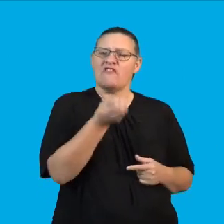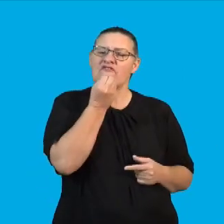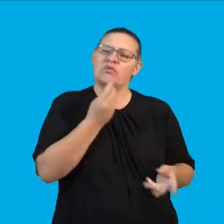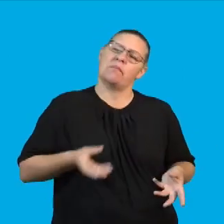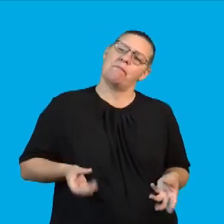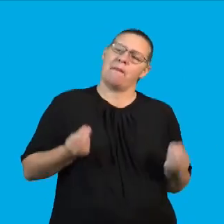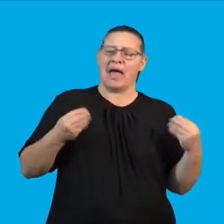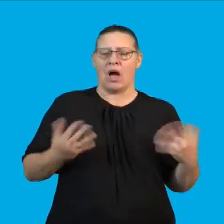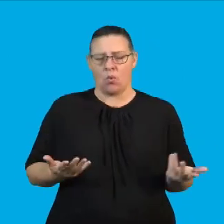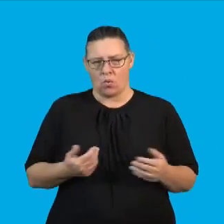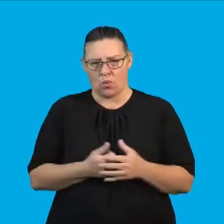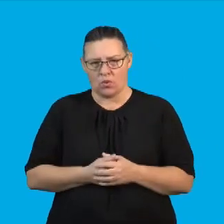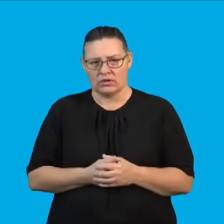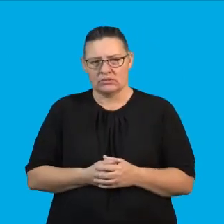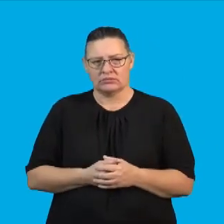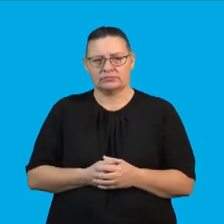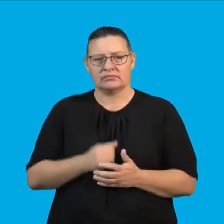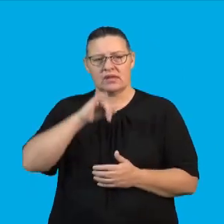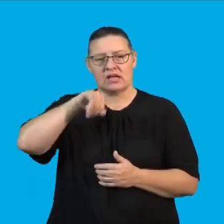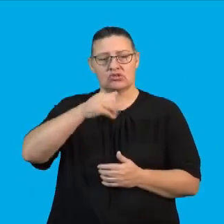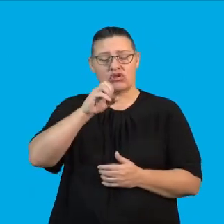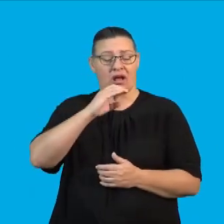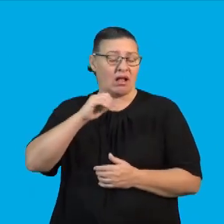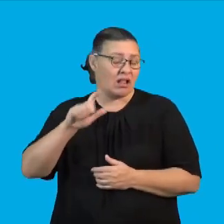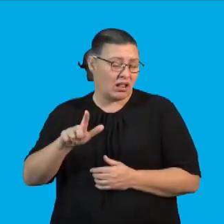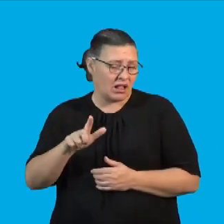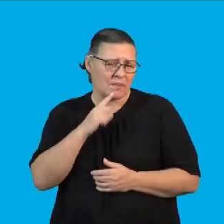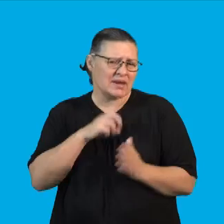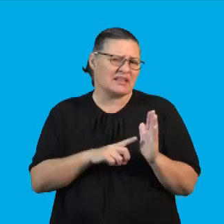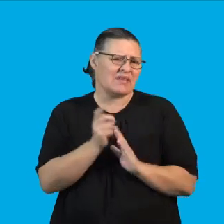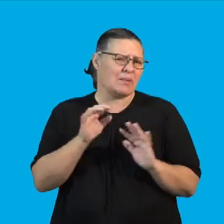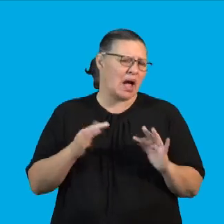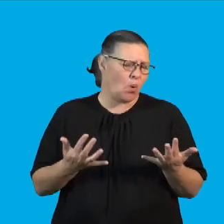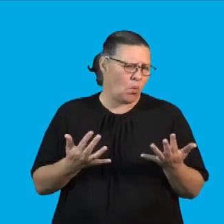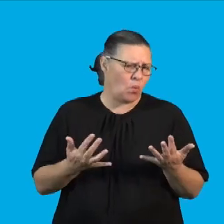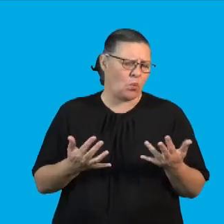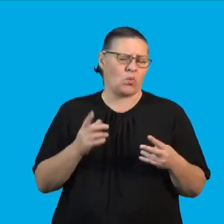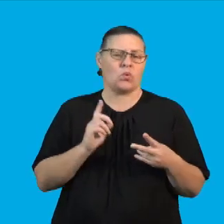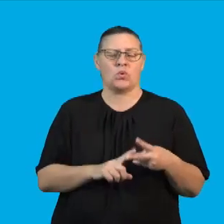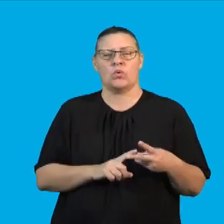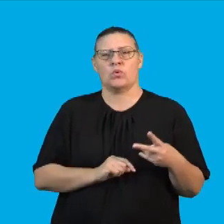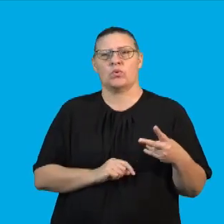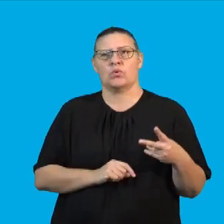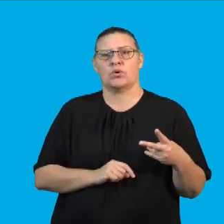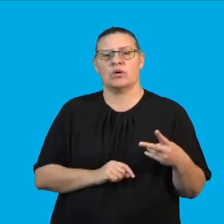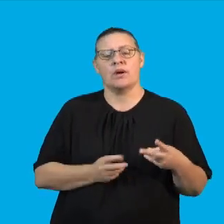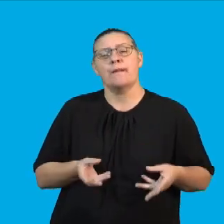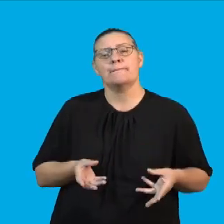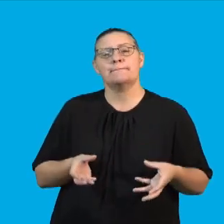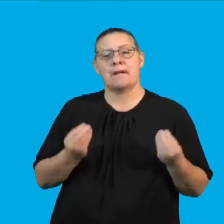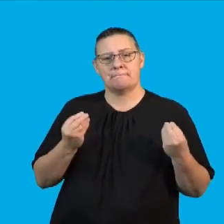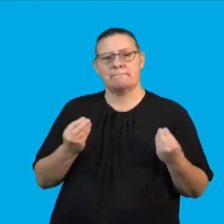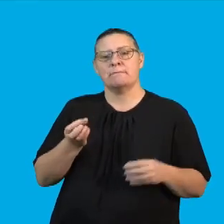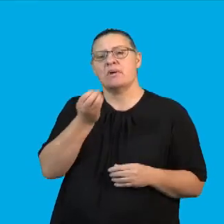and how they obtain nutrition. So we're looking at jackals here. You need to explain how they develop